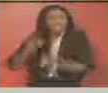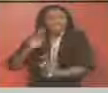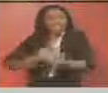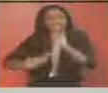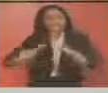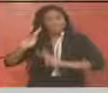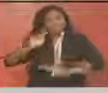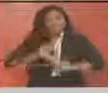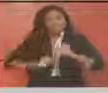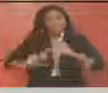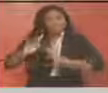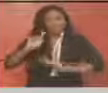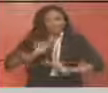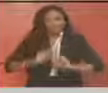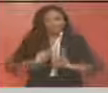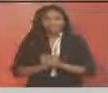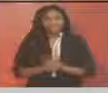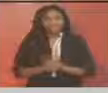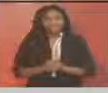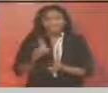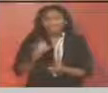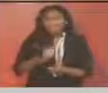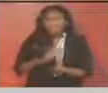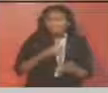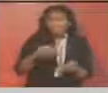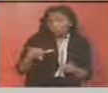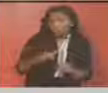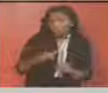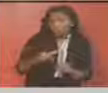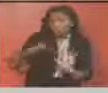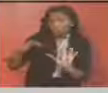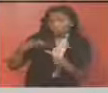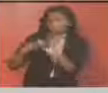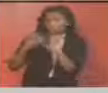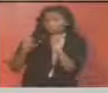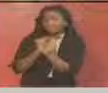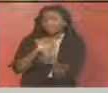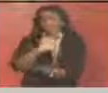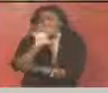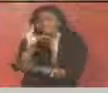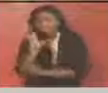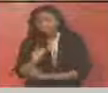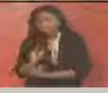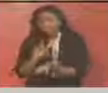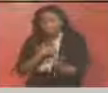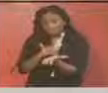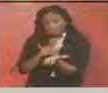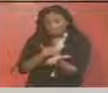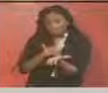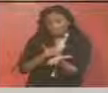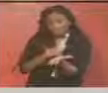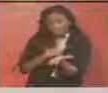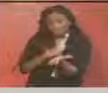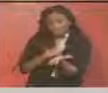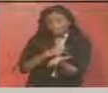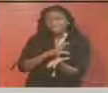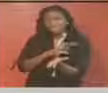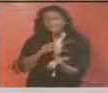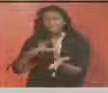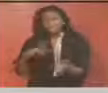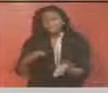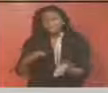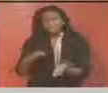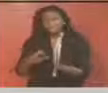which manages the African Medicines Council's platform. So that is the negotiations.